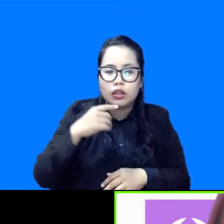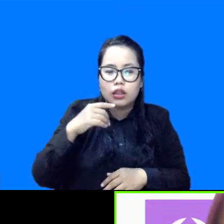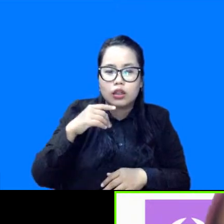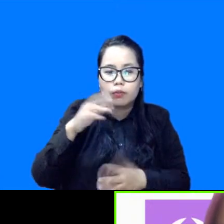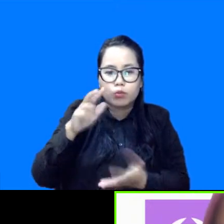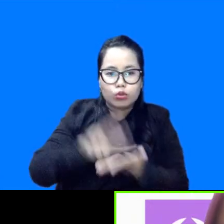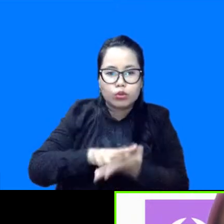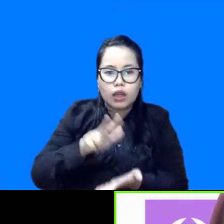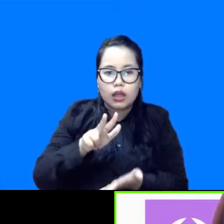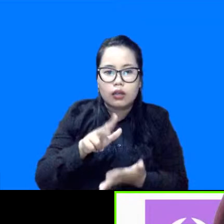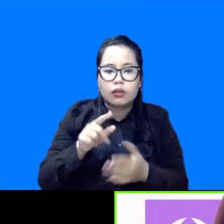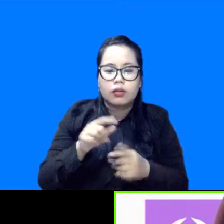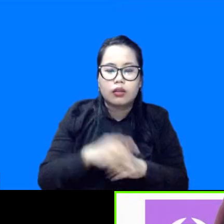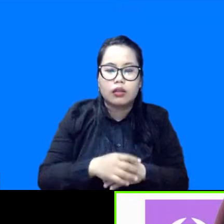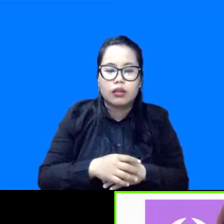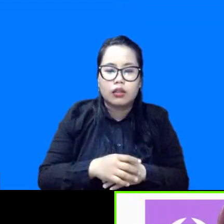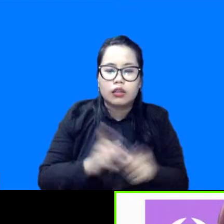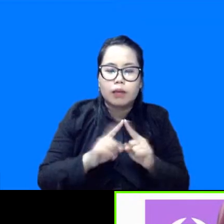my suggestions.